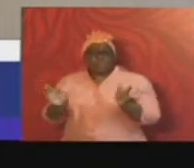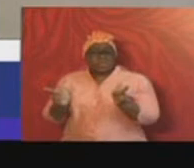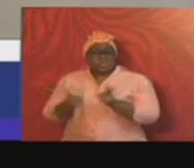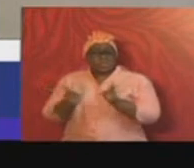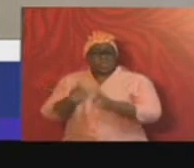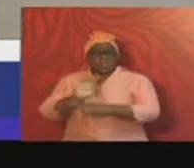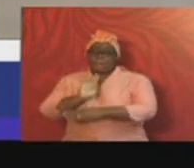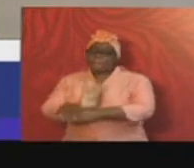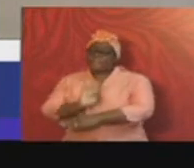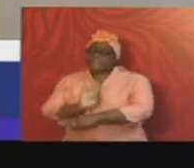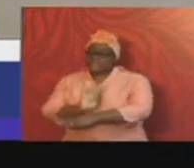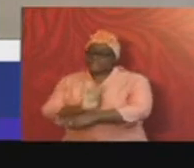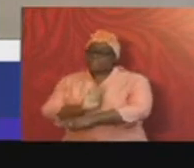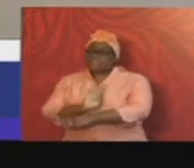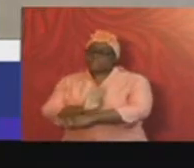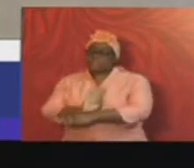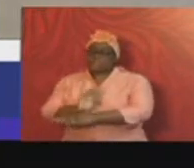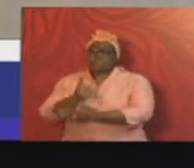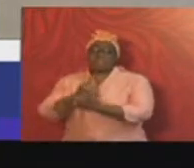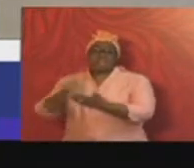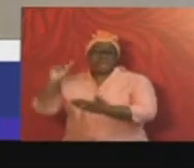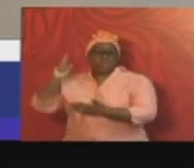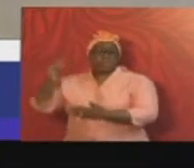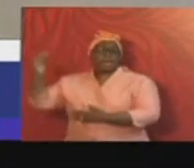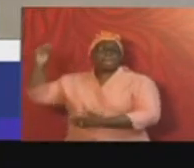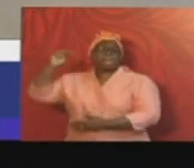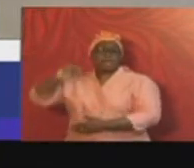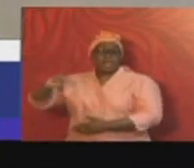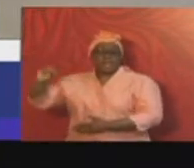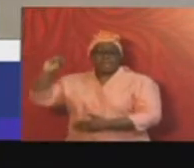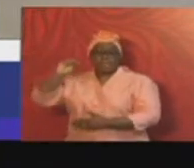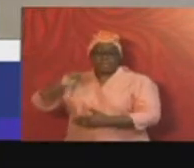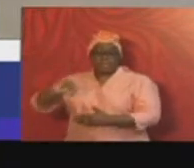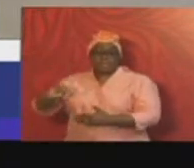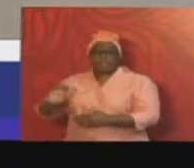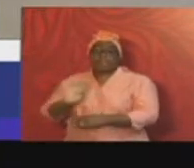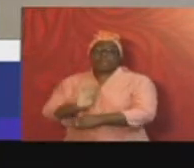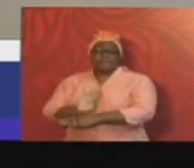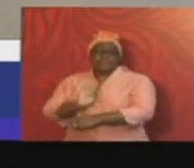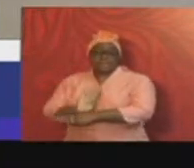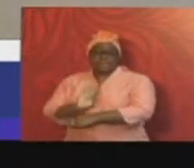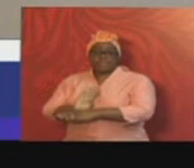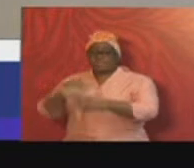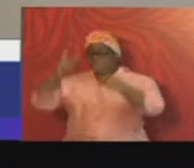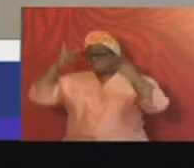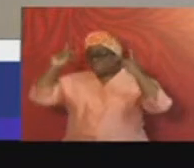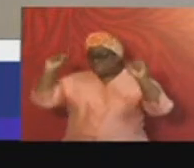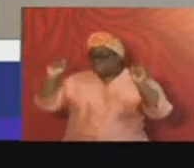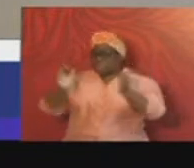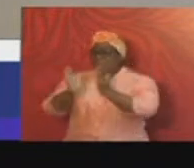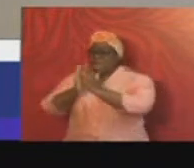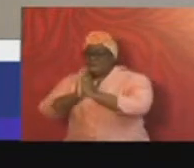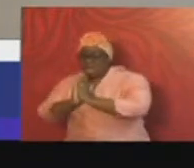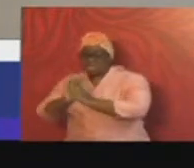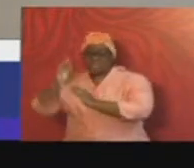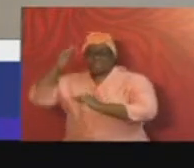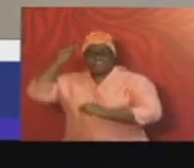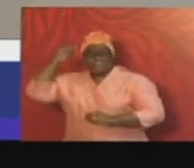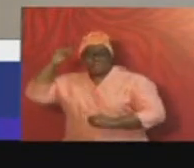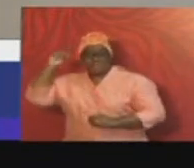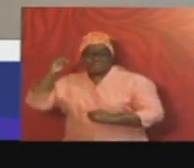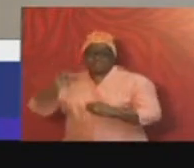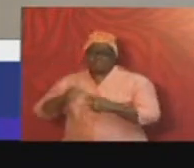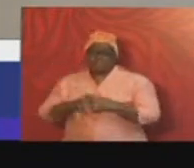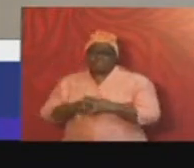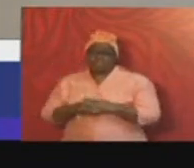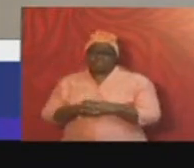week, well, on Monday, DOMA's President Gregory Boone made a request to the ministry that we have in the